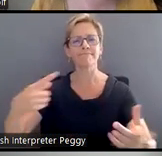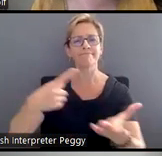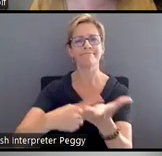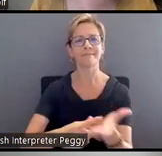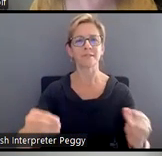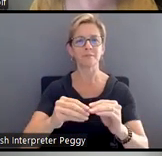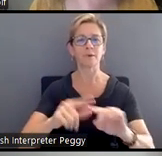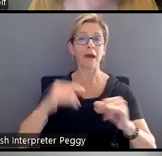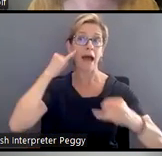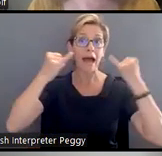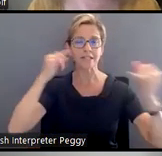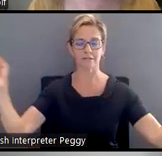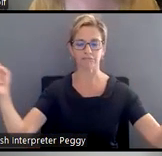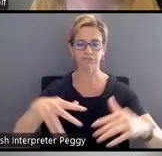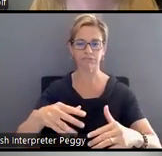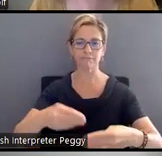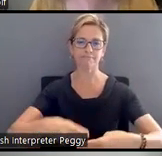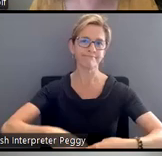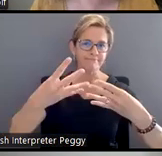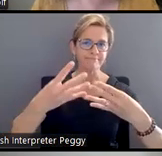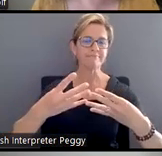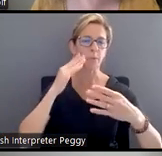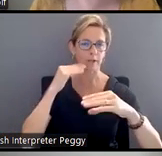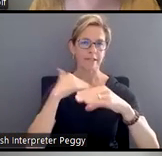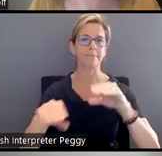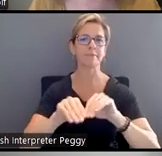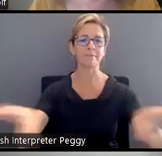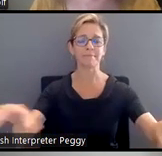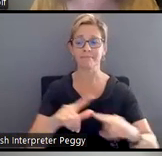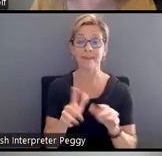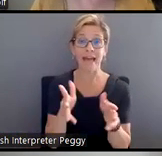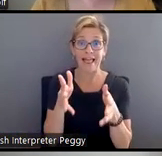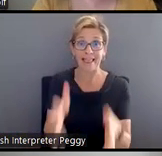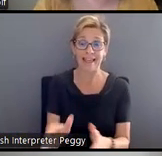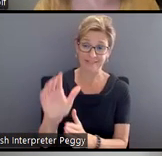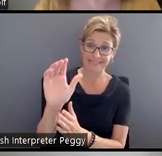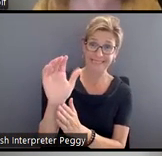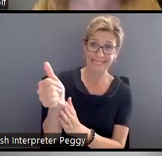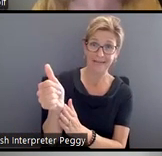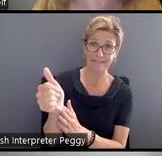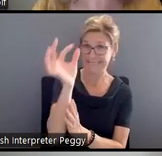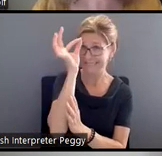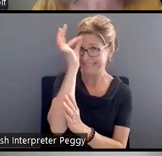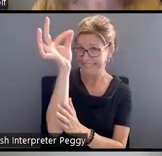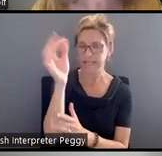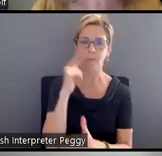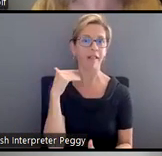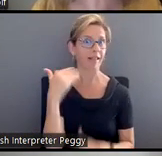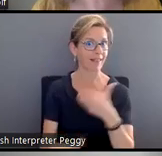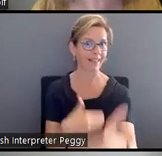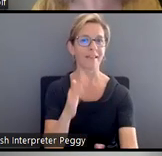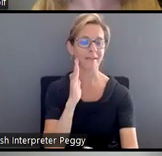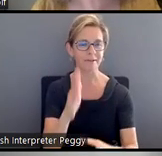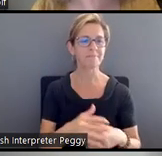will all go into the notes that are going to be included in the handout. We have just under 10 minutes left, so we'll keep moving here.